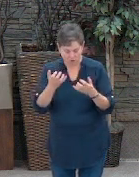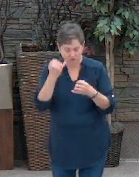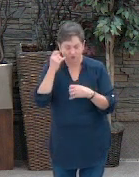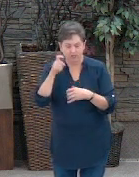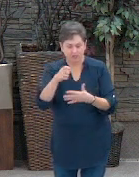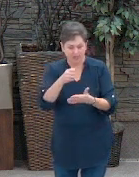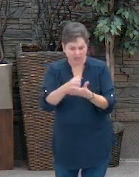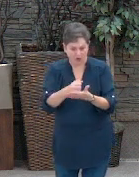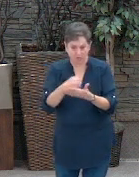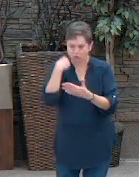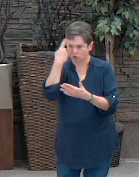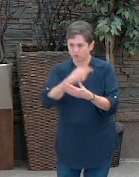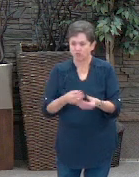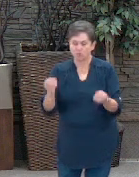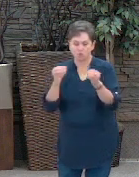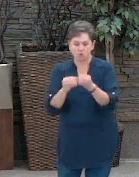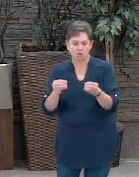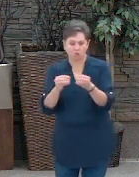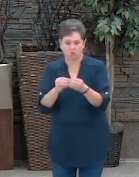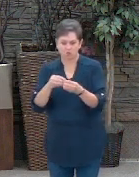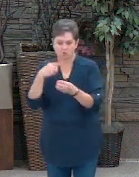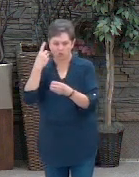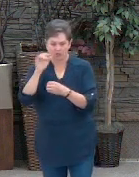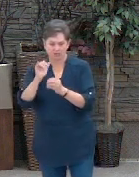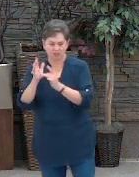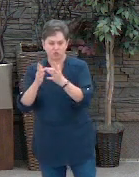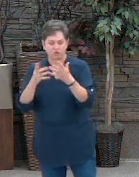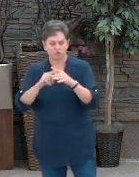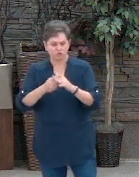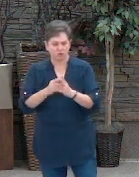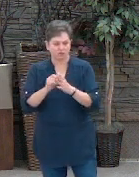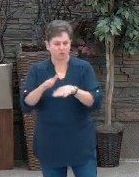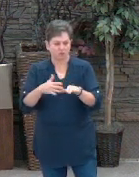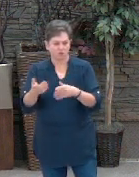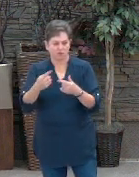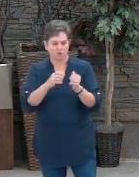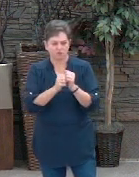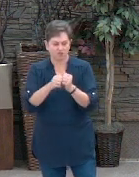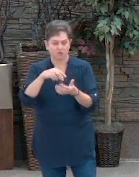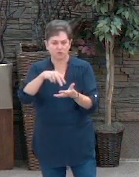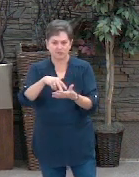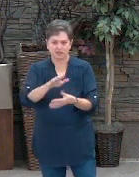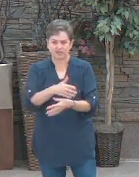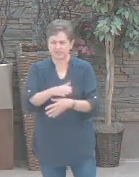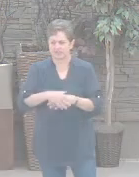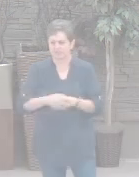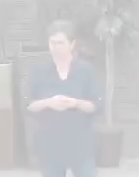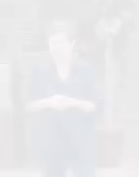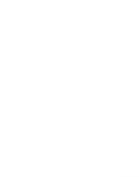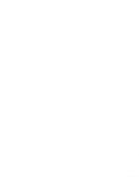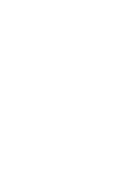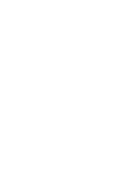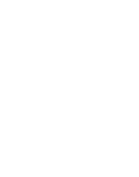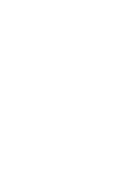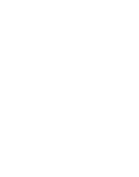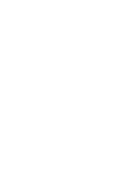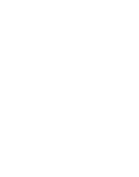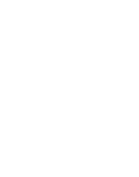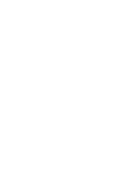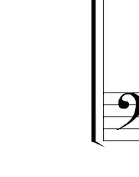if you need help in looking more and more like Jesus, or you want to start this walk, why don't you come? Just together we stand and sing.